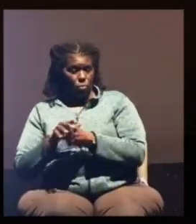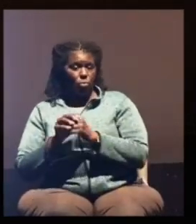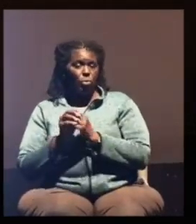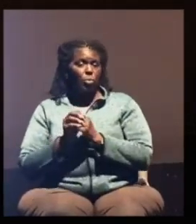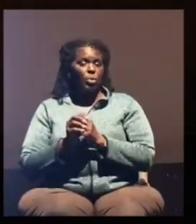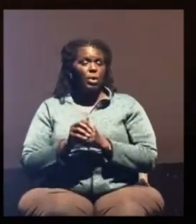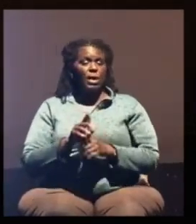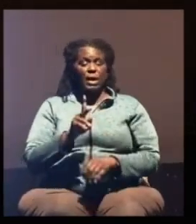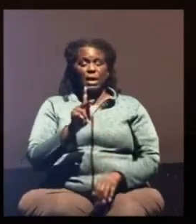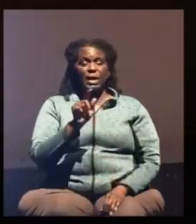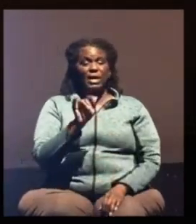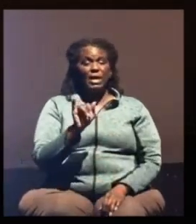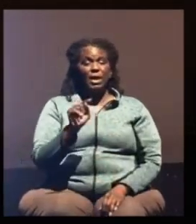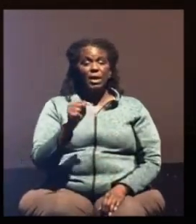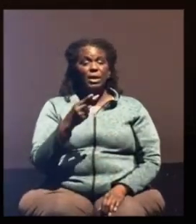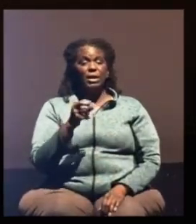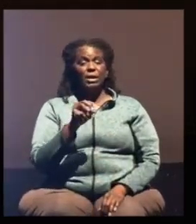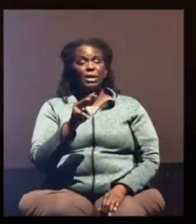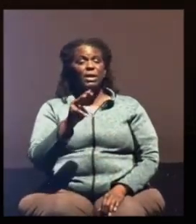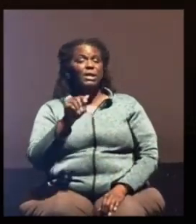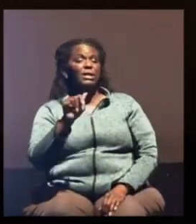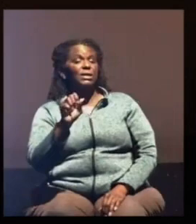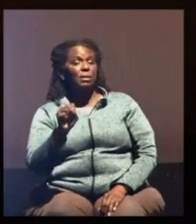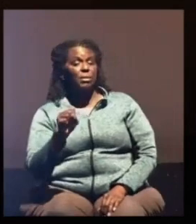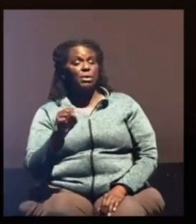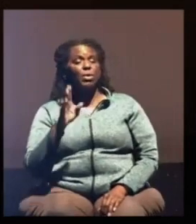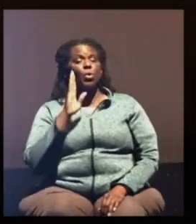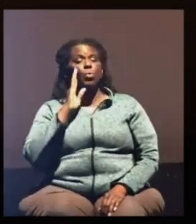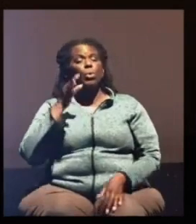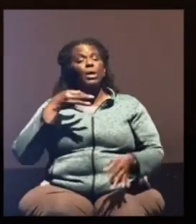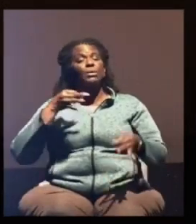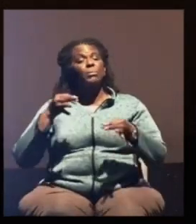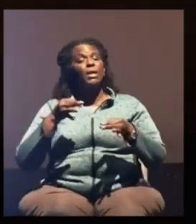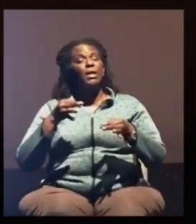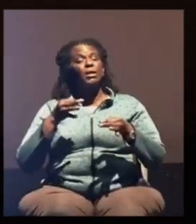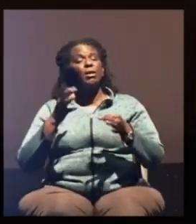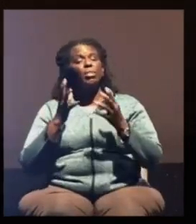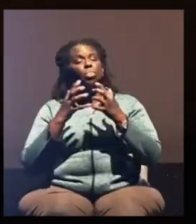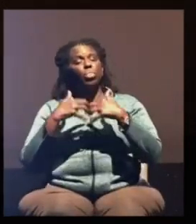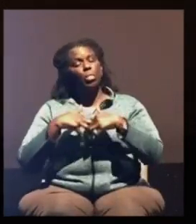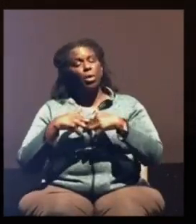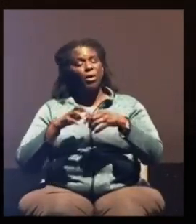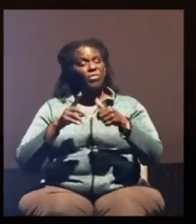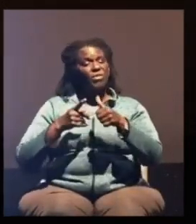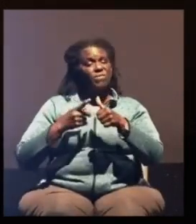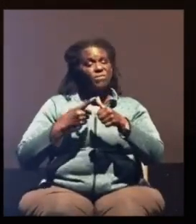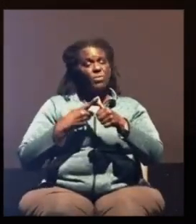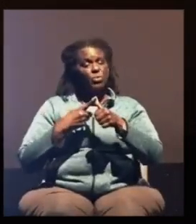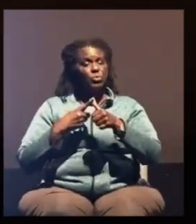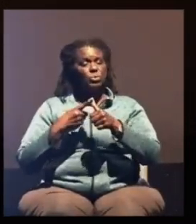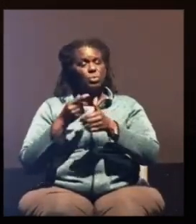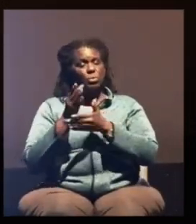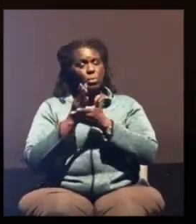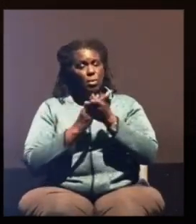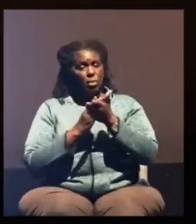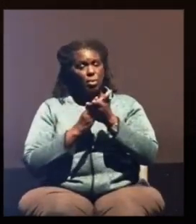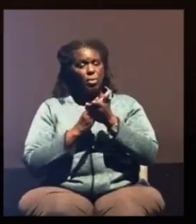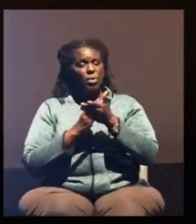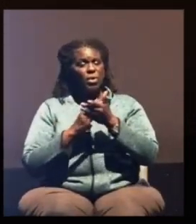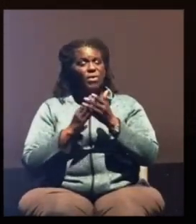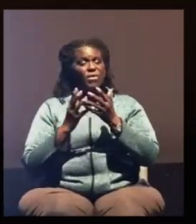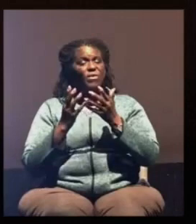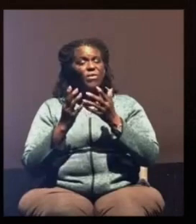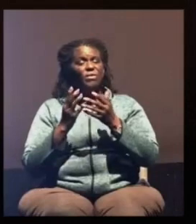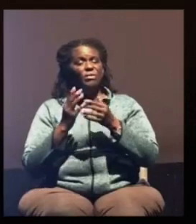Kay Thomas would describe as a failure of the first part of that two-part bargain or outline. There's a failure